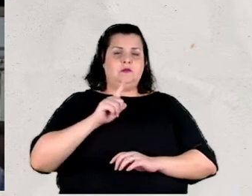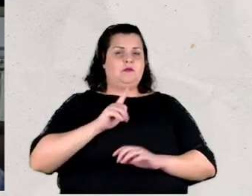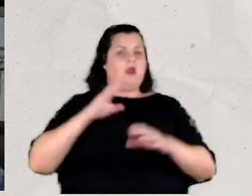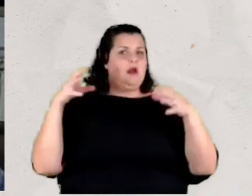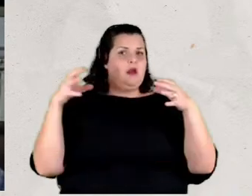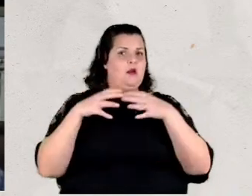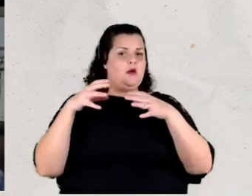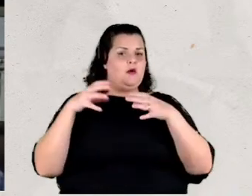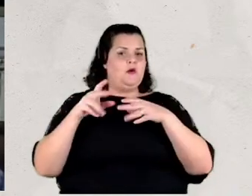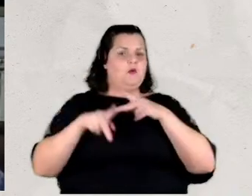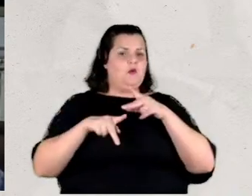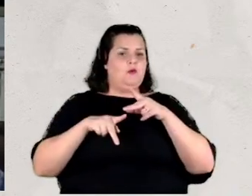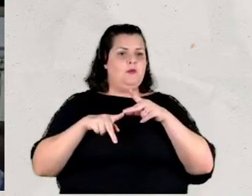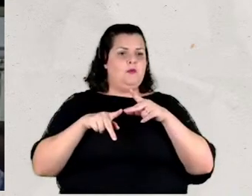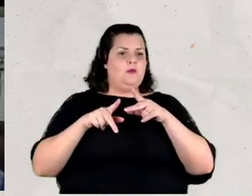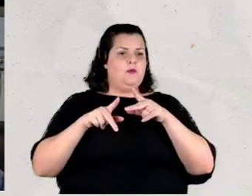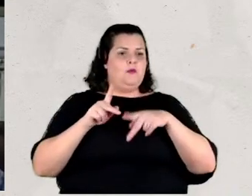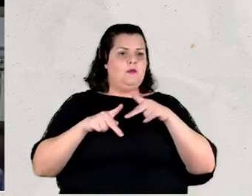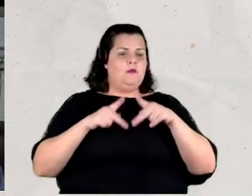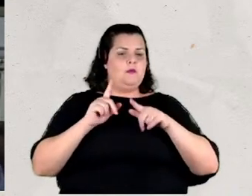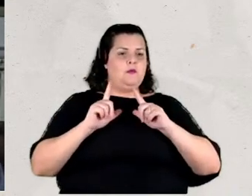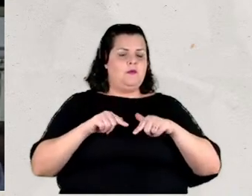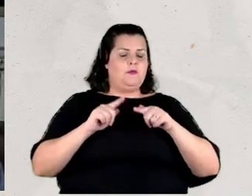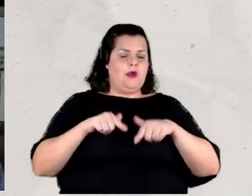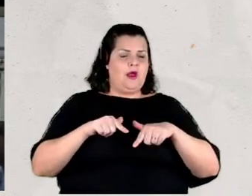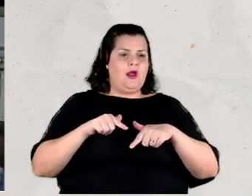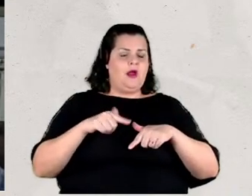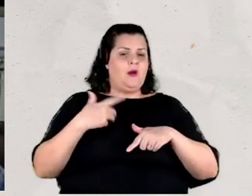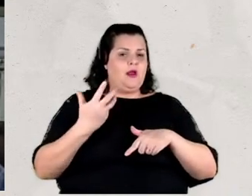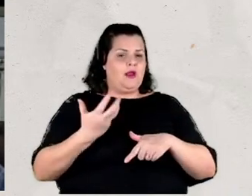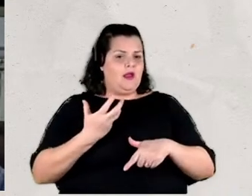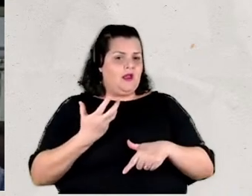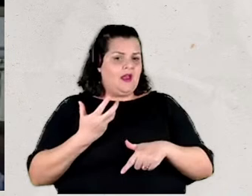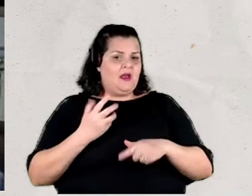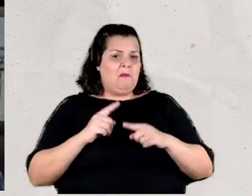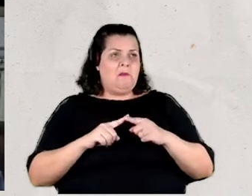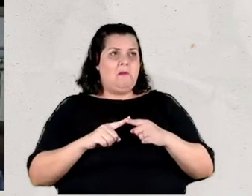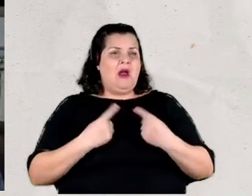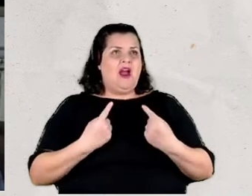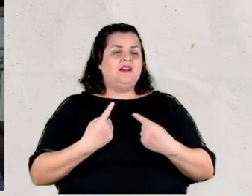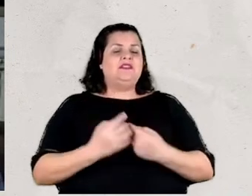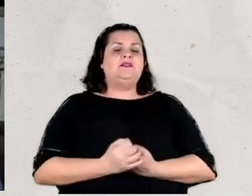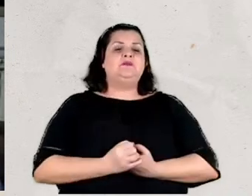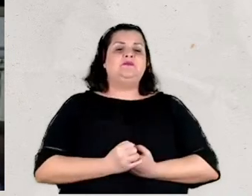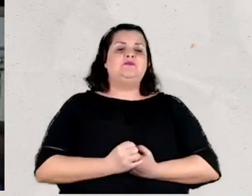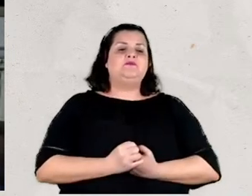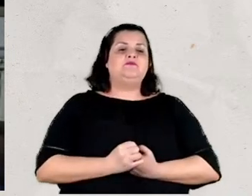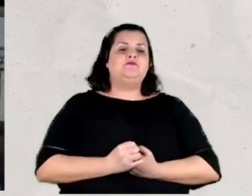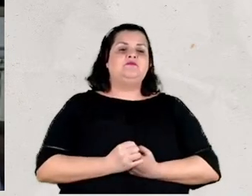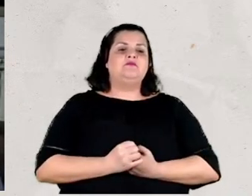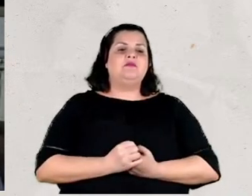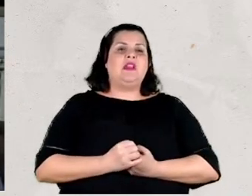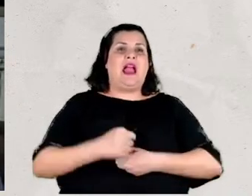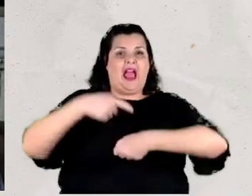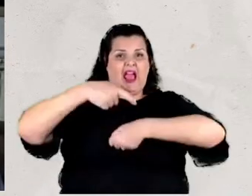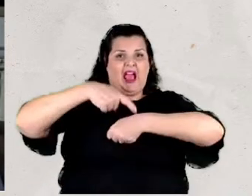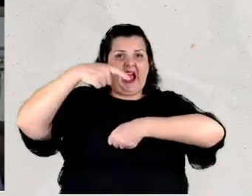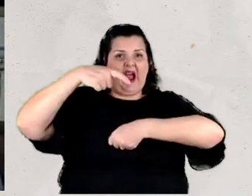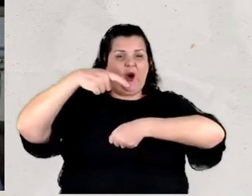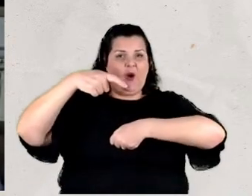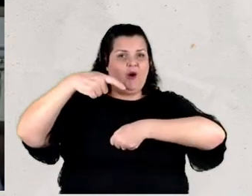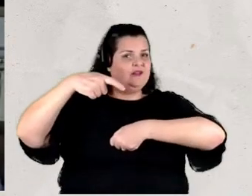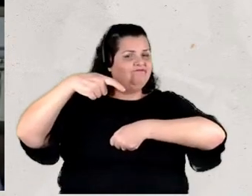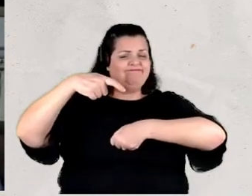of the Israeli public is right now. And I don't think it's where the weight of the Palestinian public is either. So in